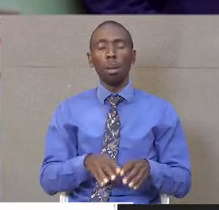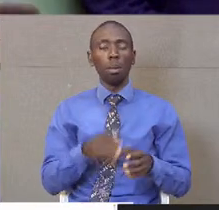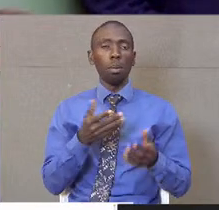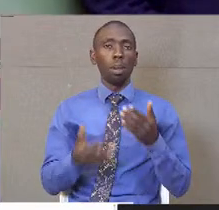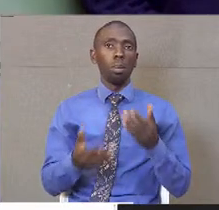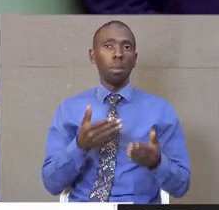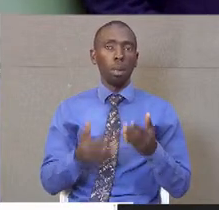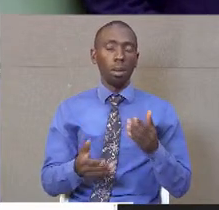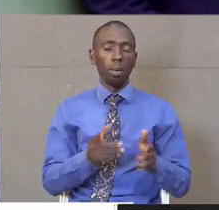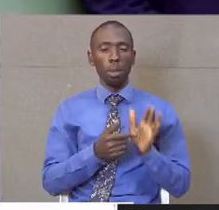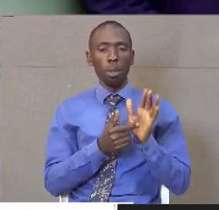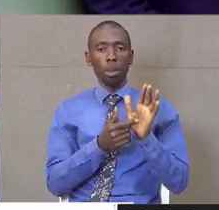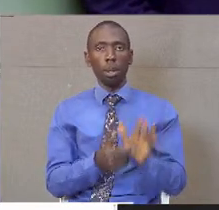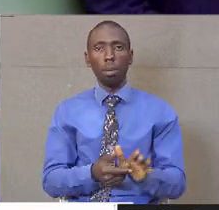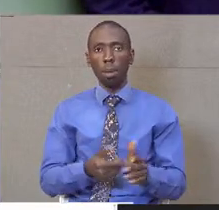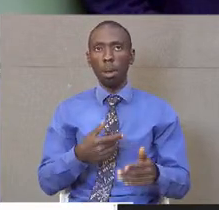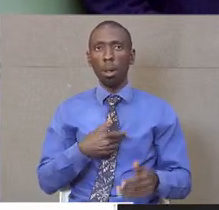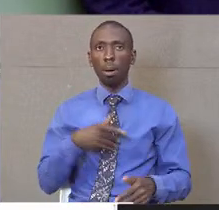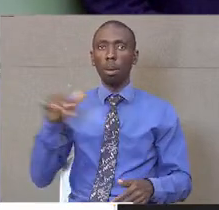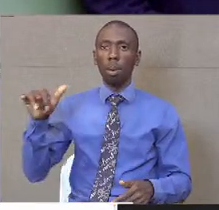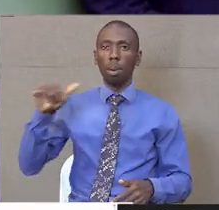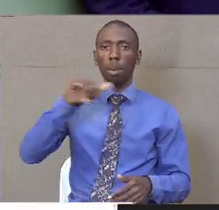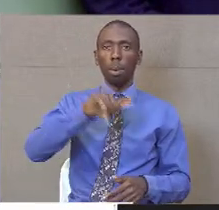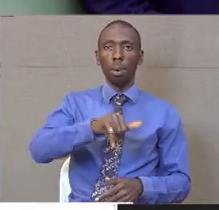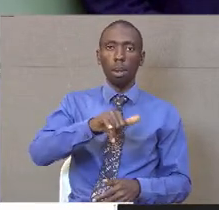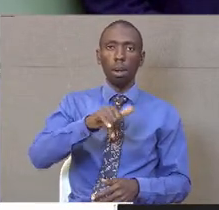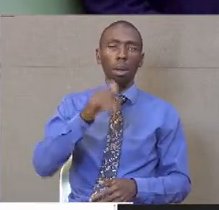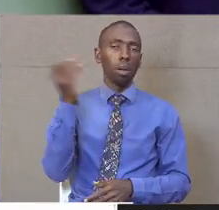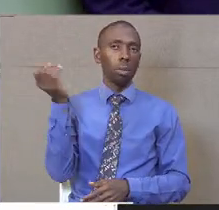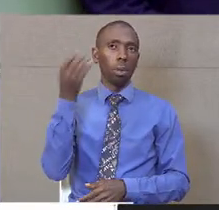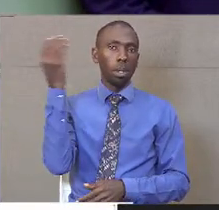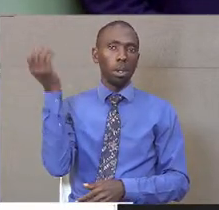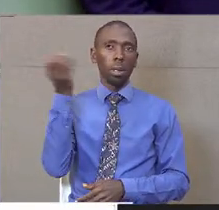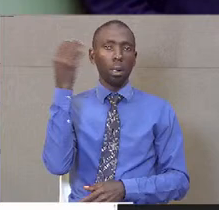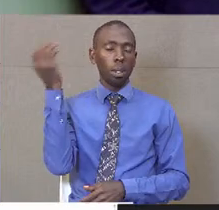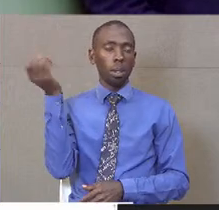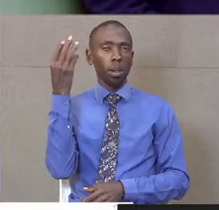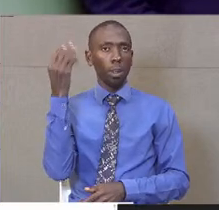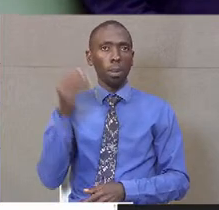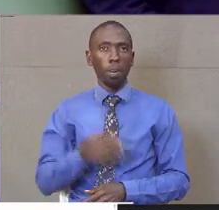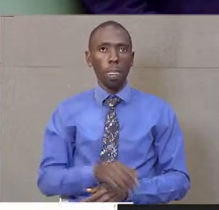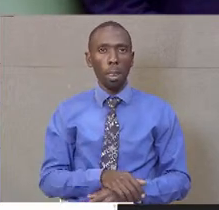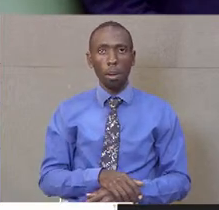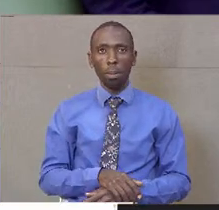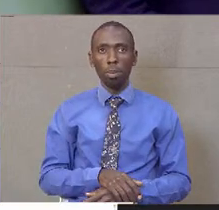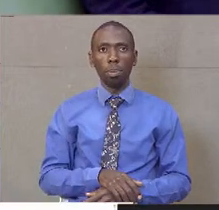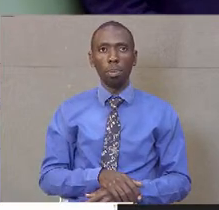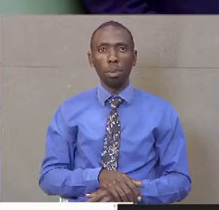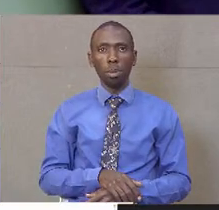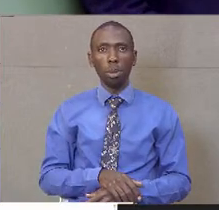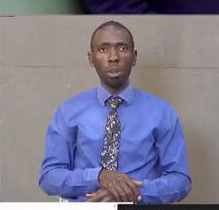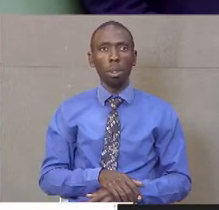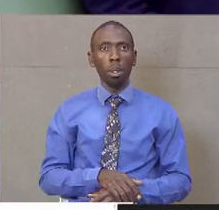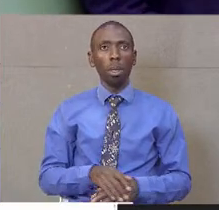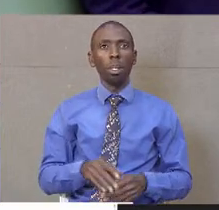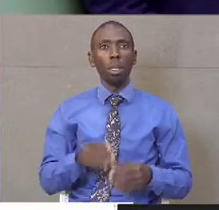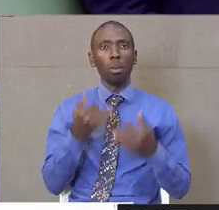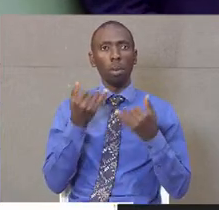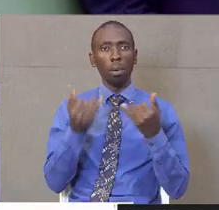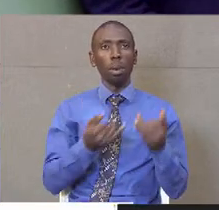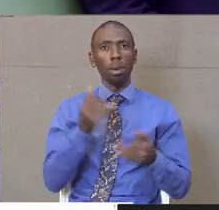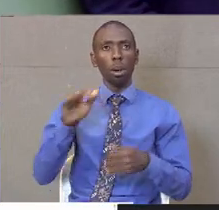maybe aircraft ambulances. And you will give me information